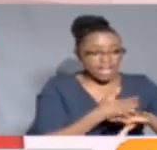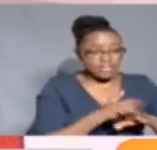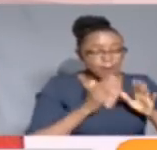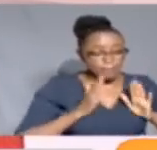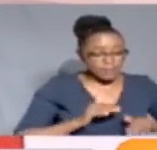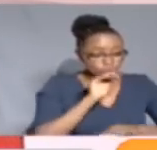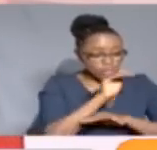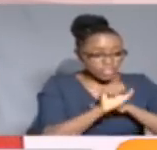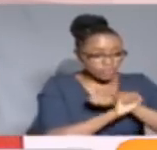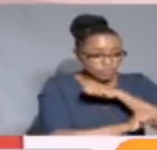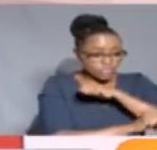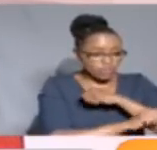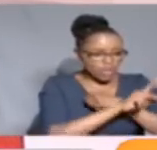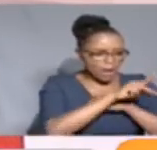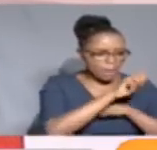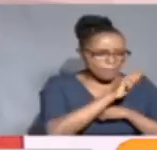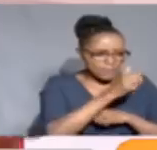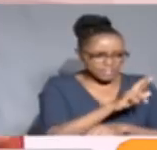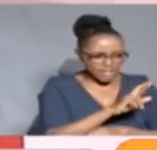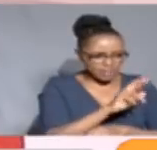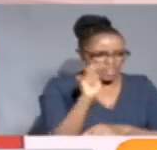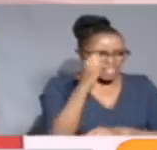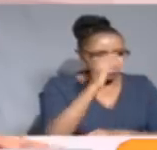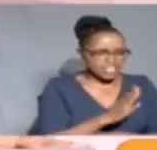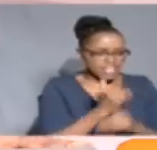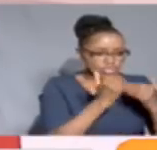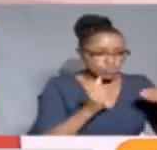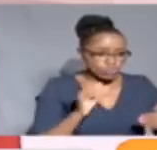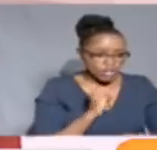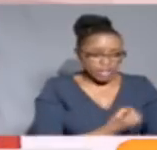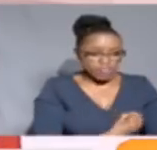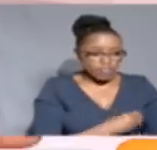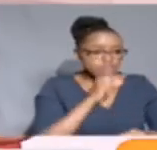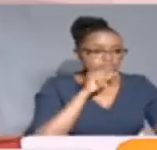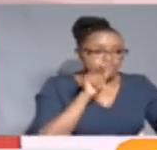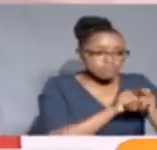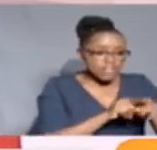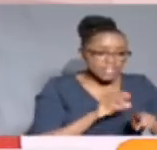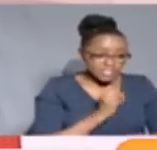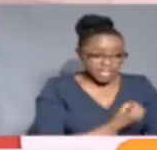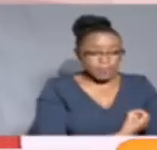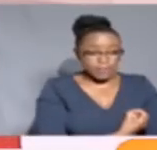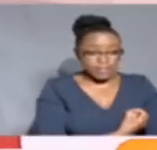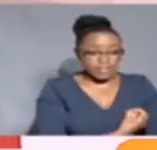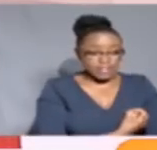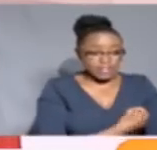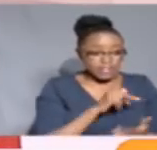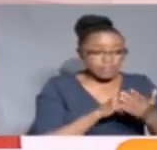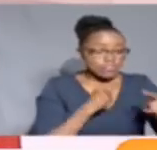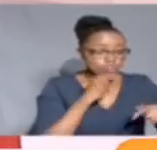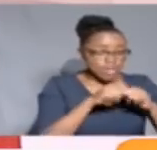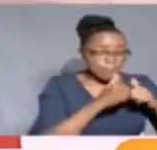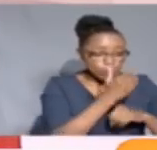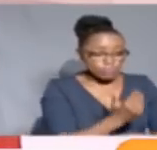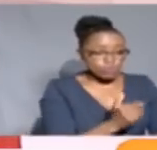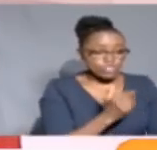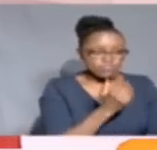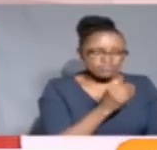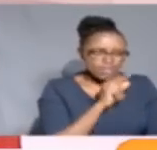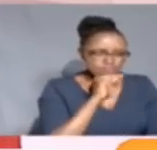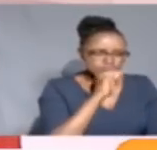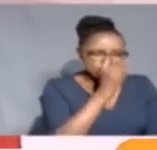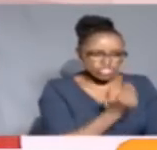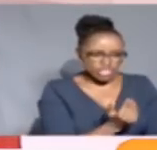had mentioned, Peter, I think, Kenyans. These are our children, our brothers. Mm. We're talking about the boy child